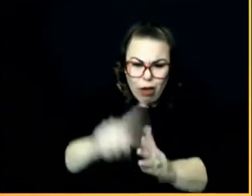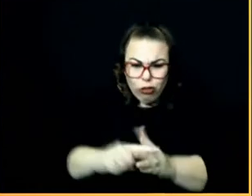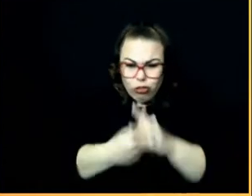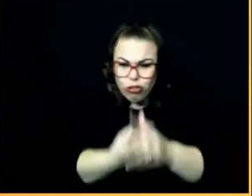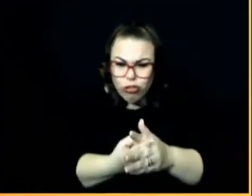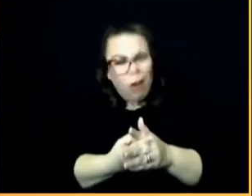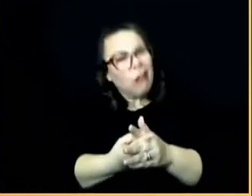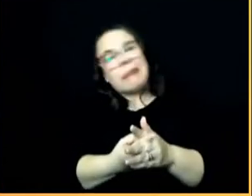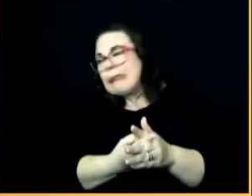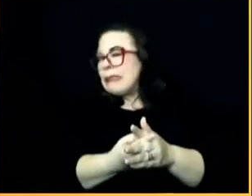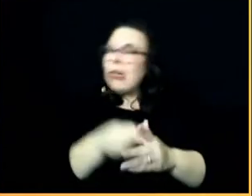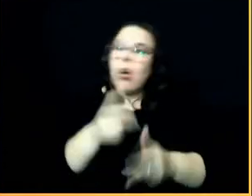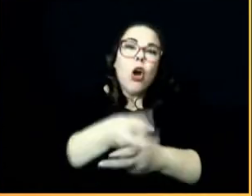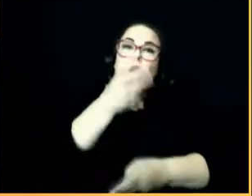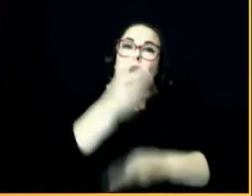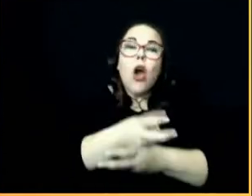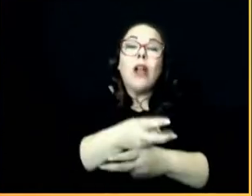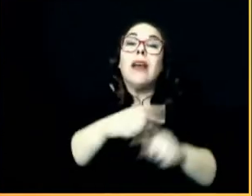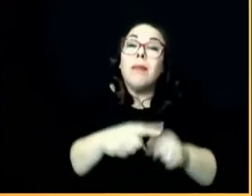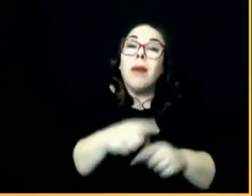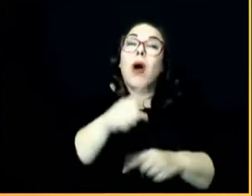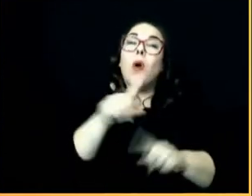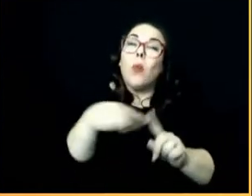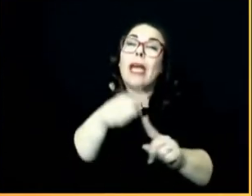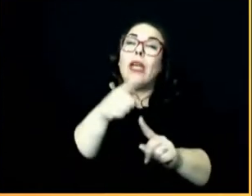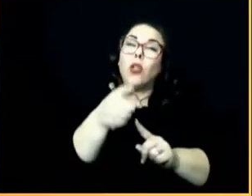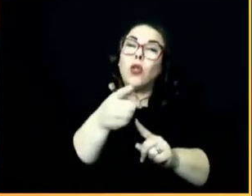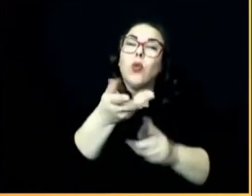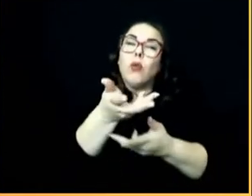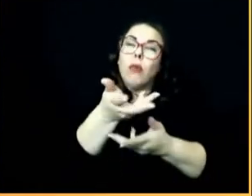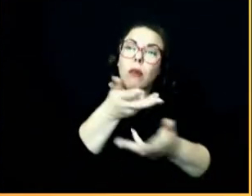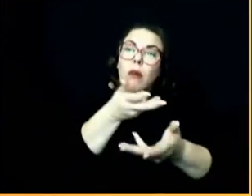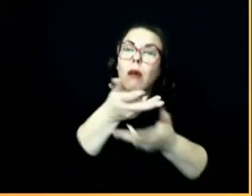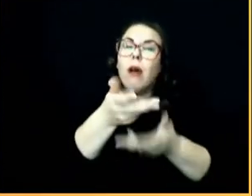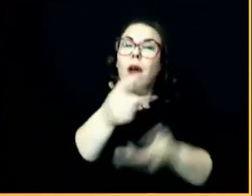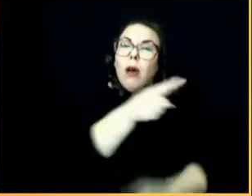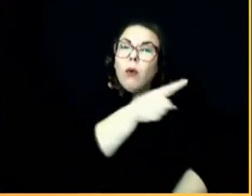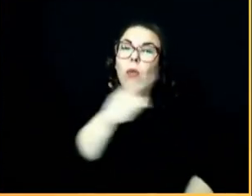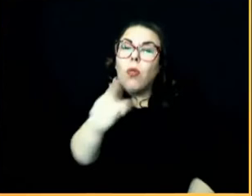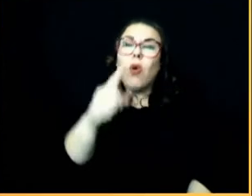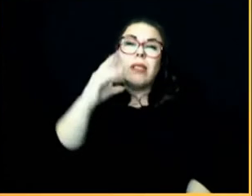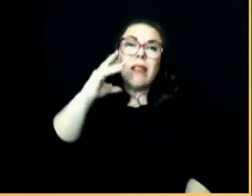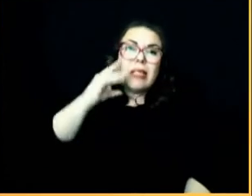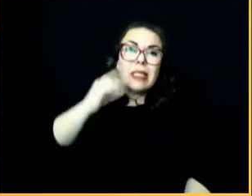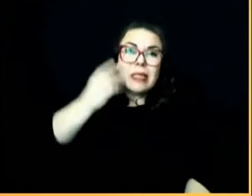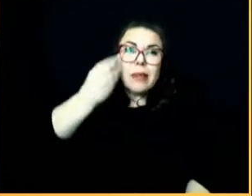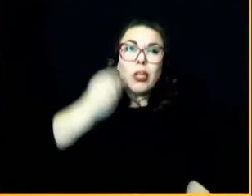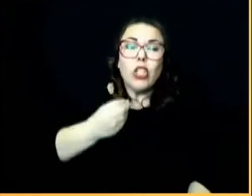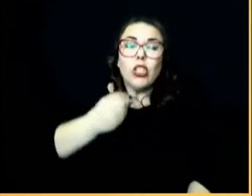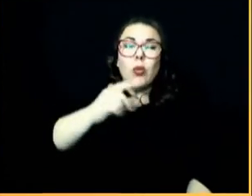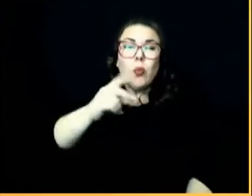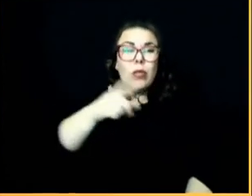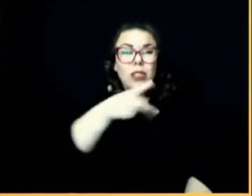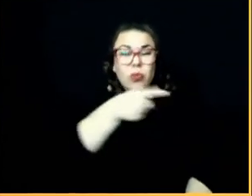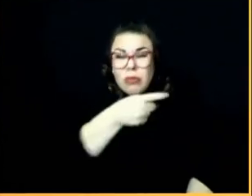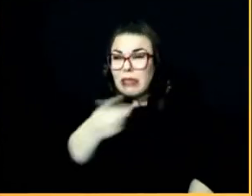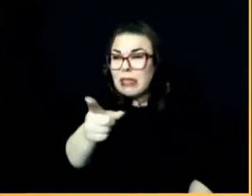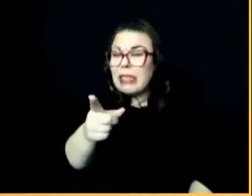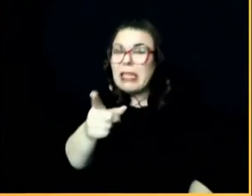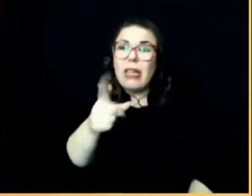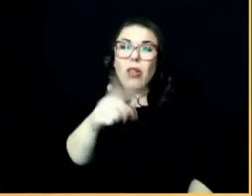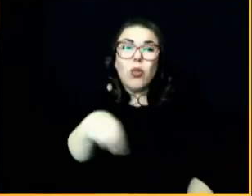talk to trans folks on the ground and you get this overwhelming feeling of hope when you see wins like this. You know, I think in